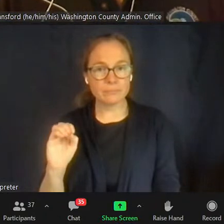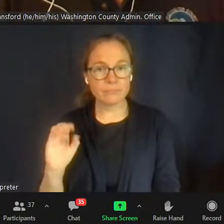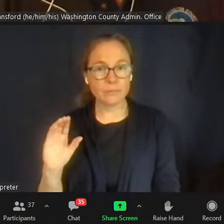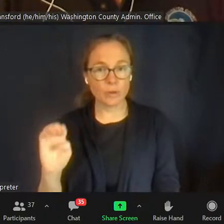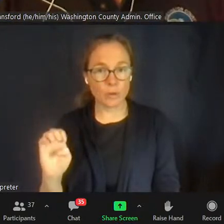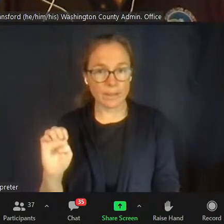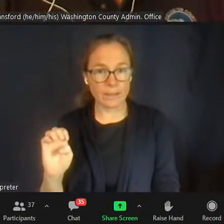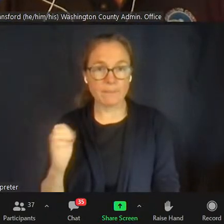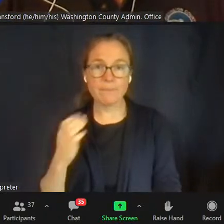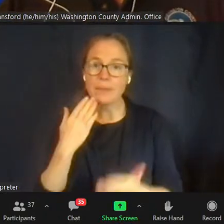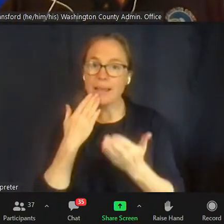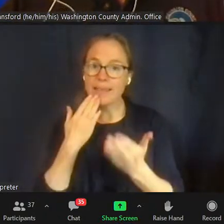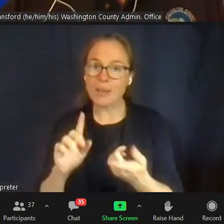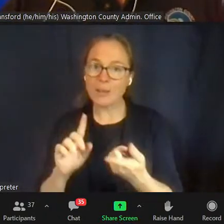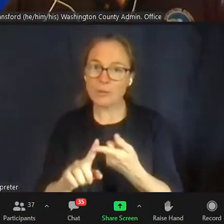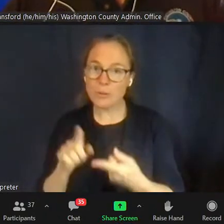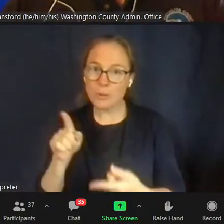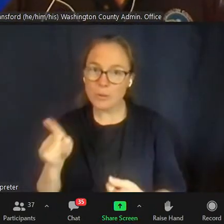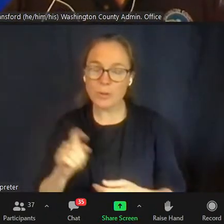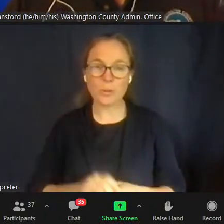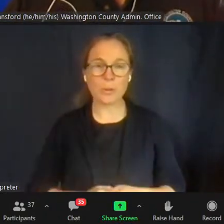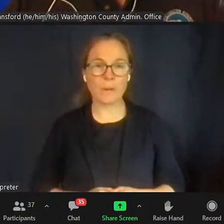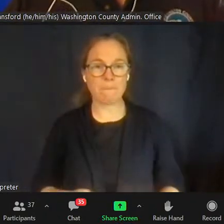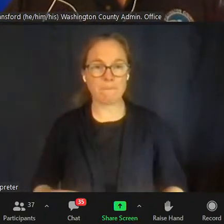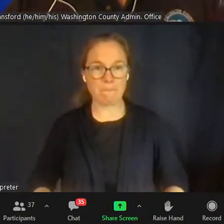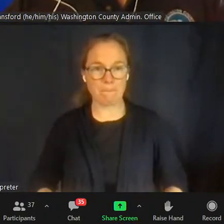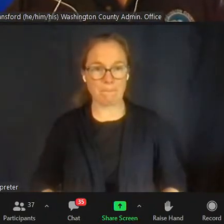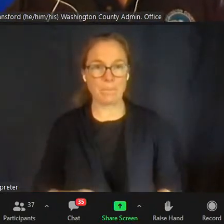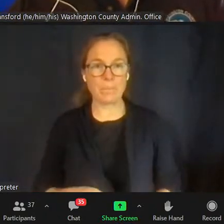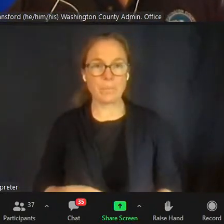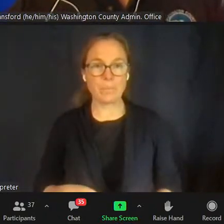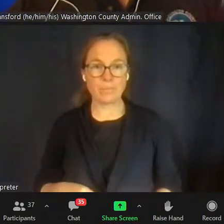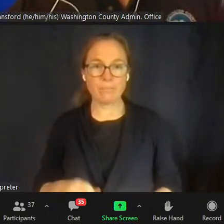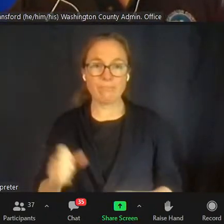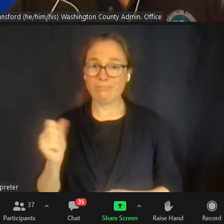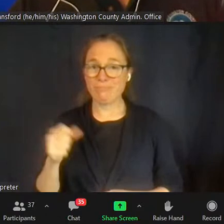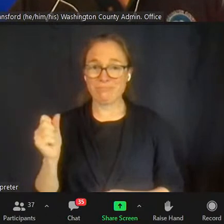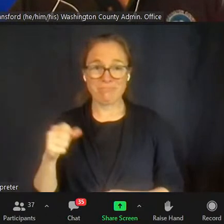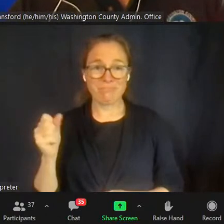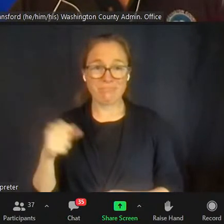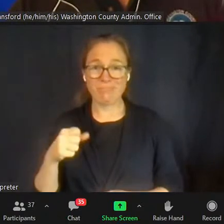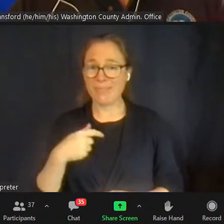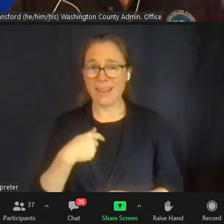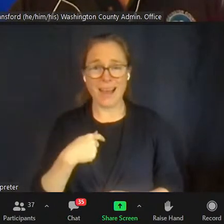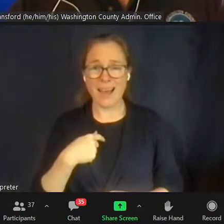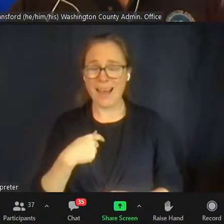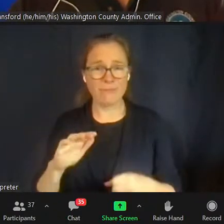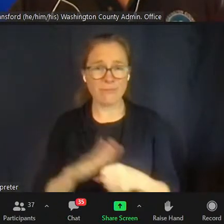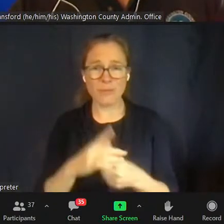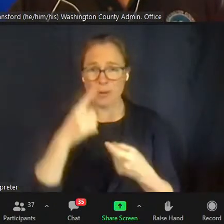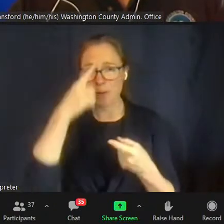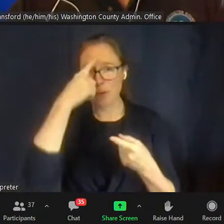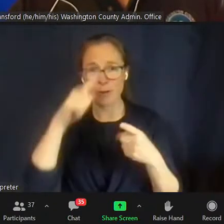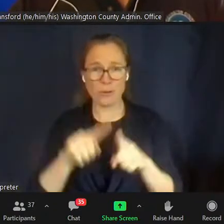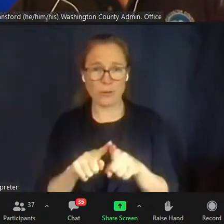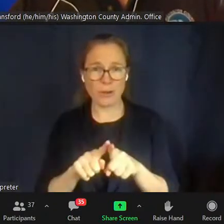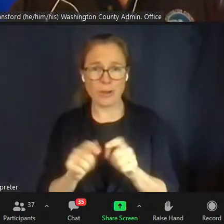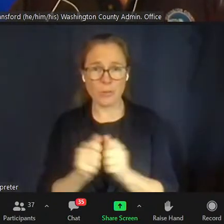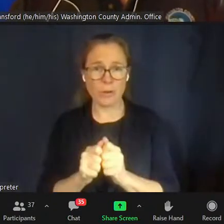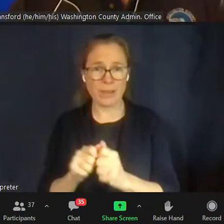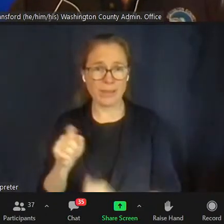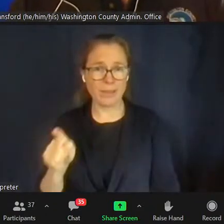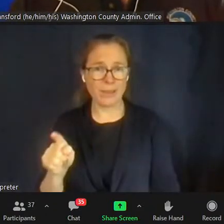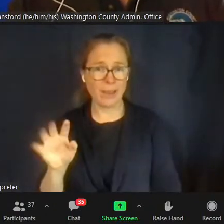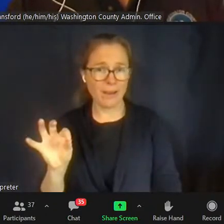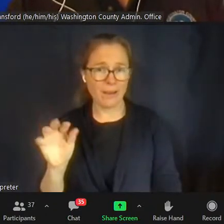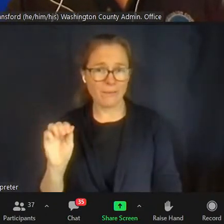Thank you, Philip. And I certainly agree with everything that Commissioner Fye